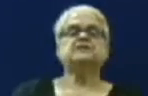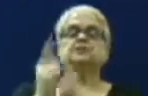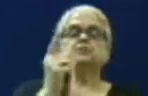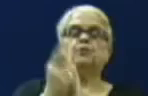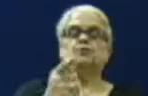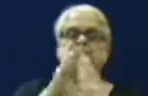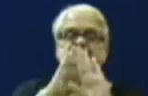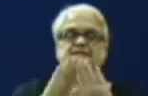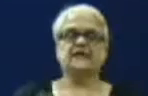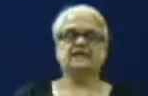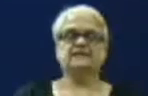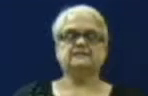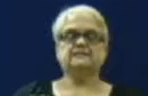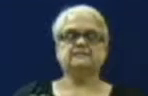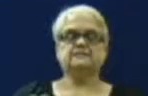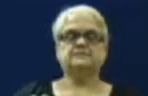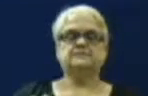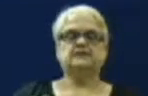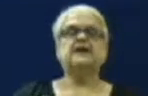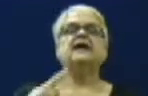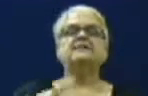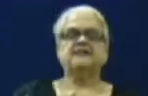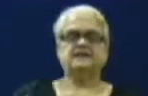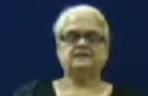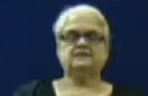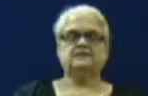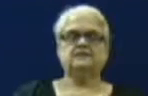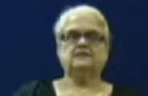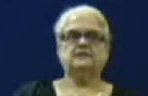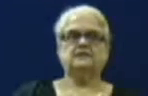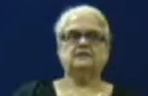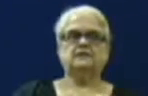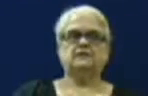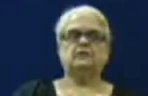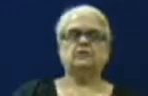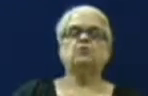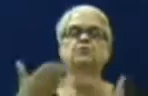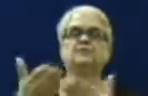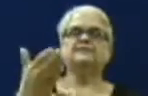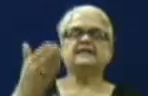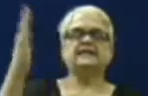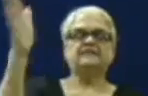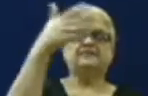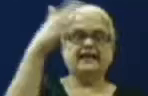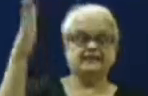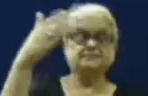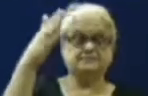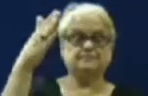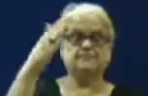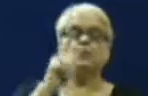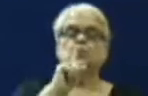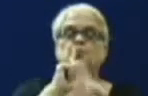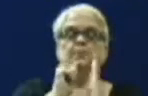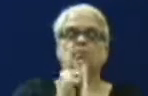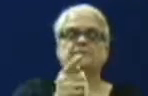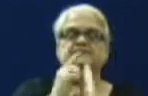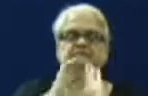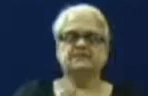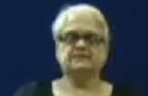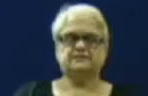of silence, after which we will call on the color guard to present colors and get us started. So a moment of silence, please.